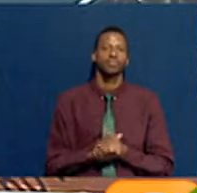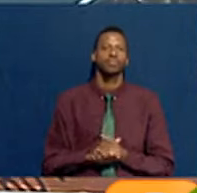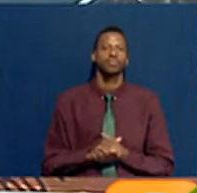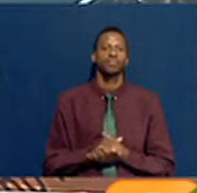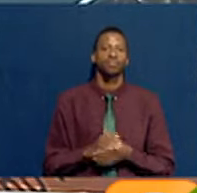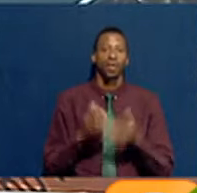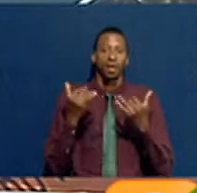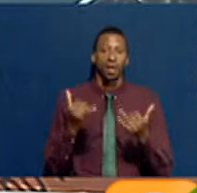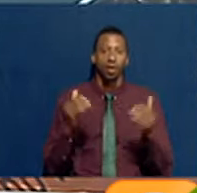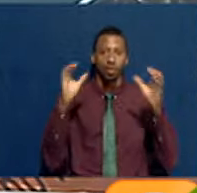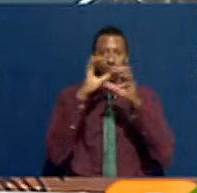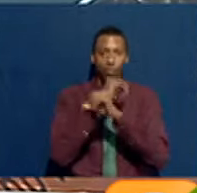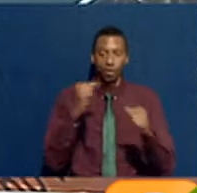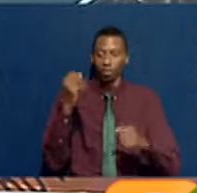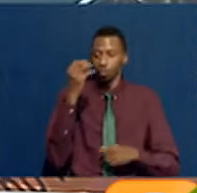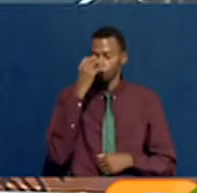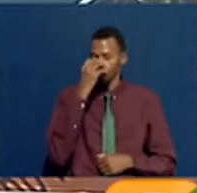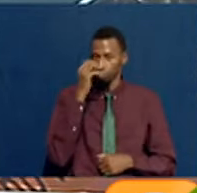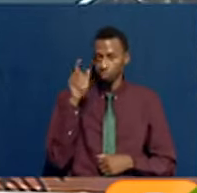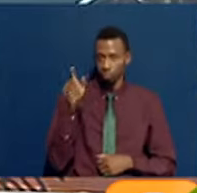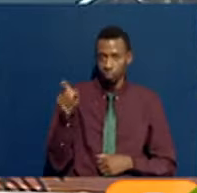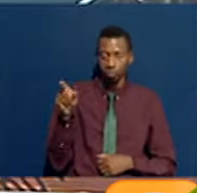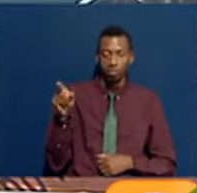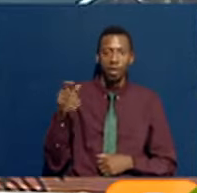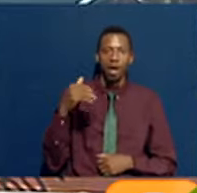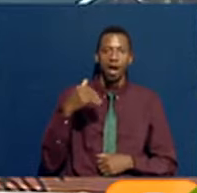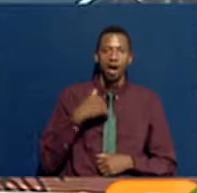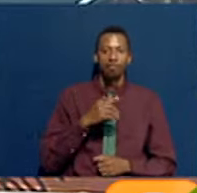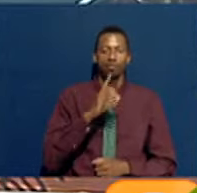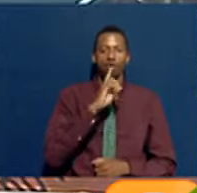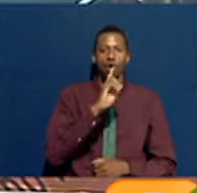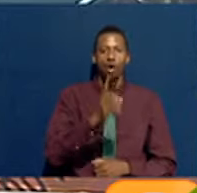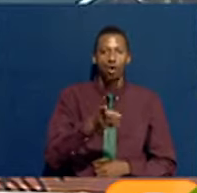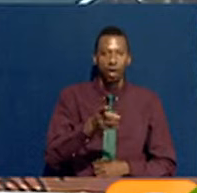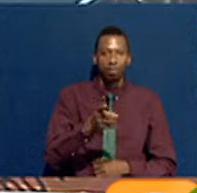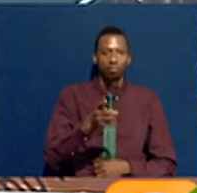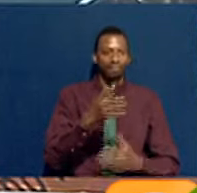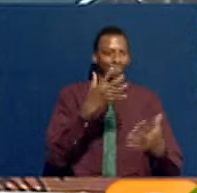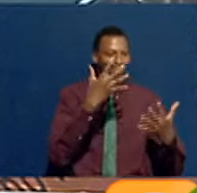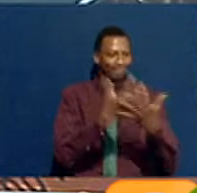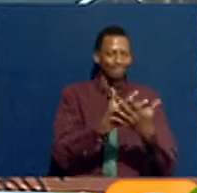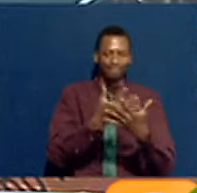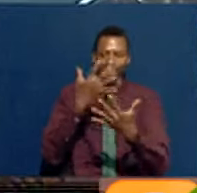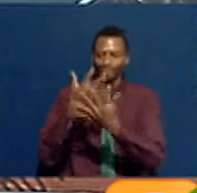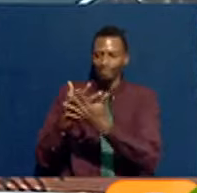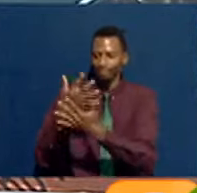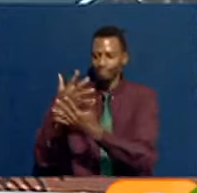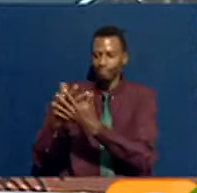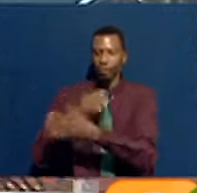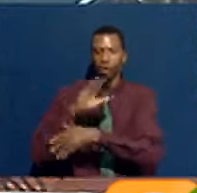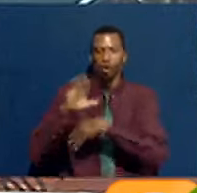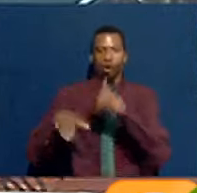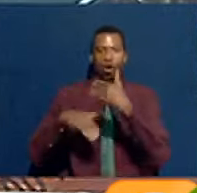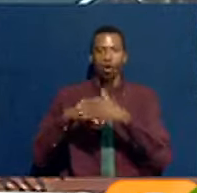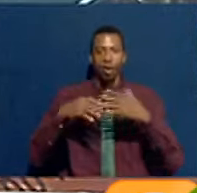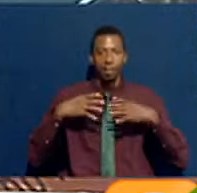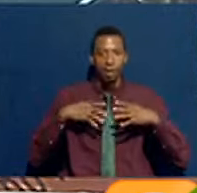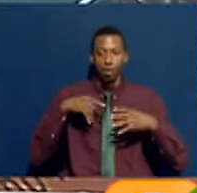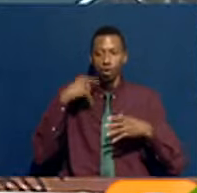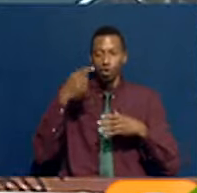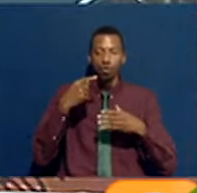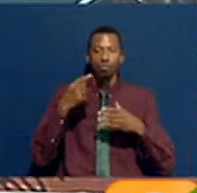Now, President William Ruto has directed the arrest of all perpetrators of the Sondu